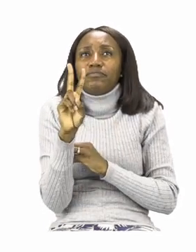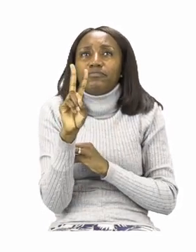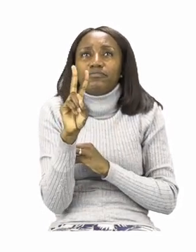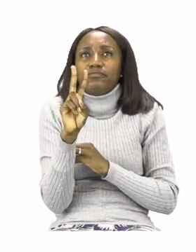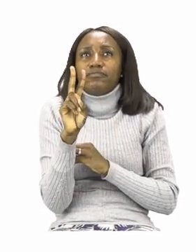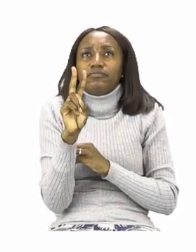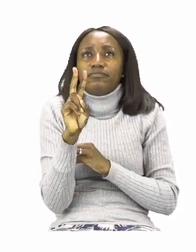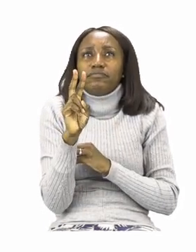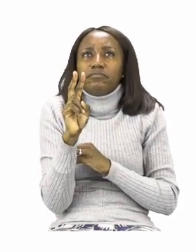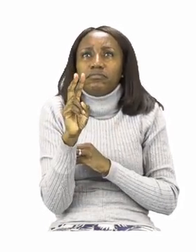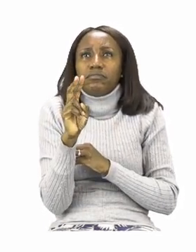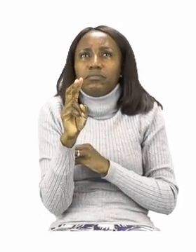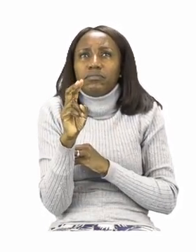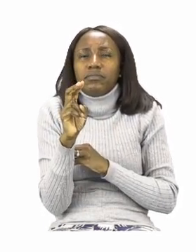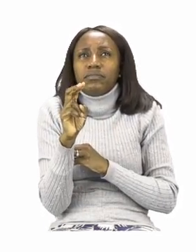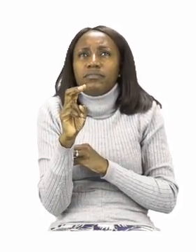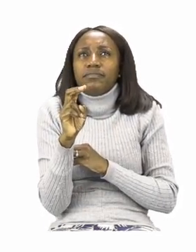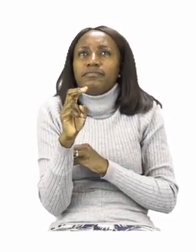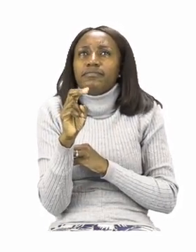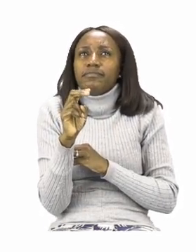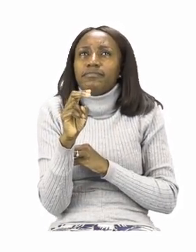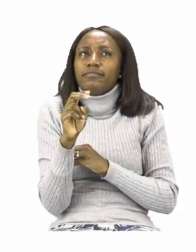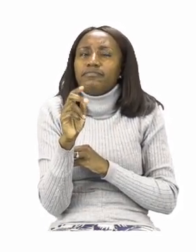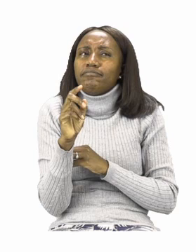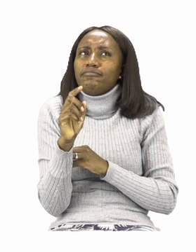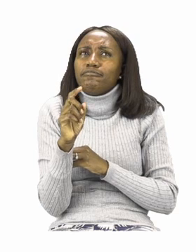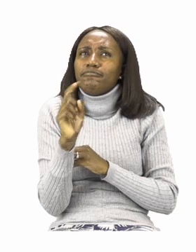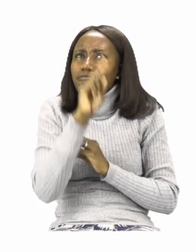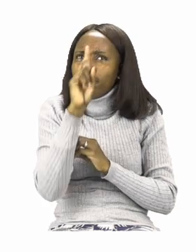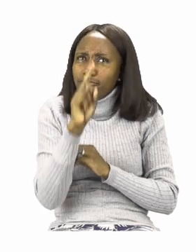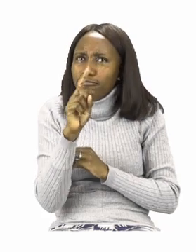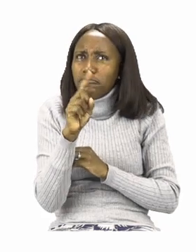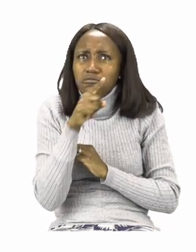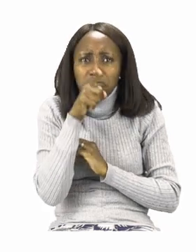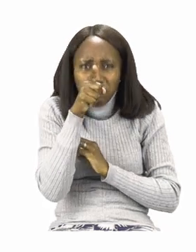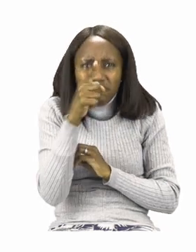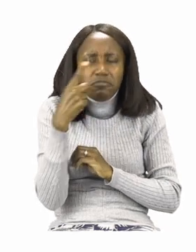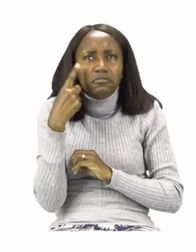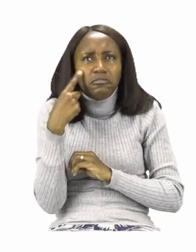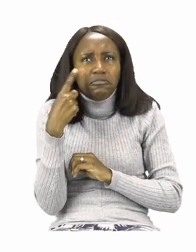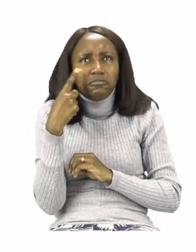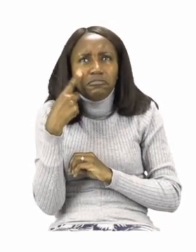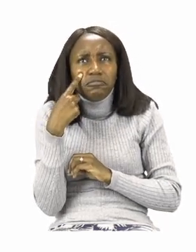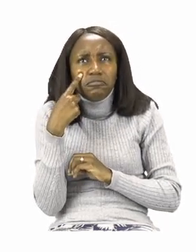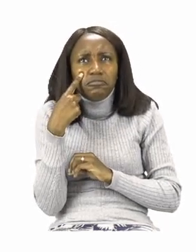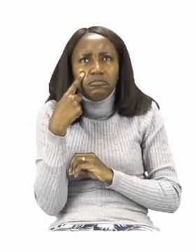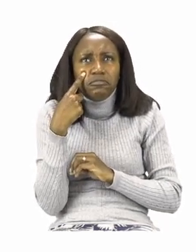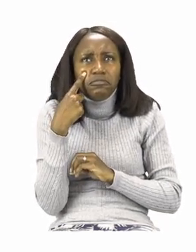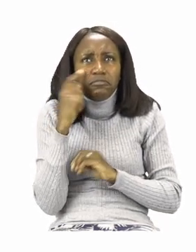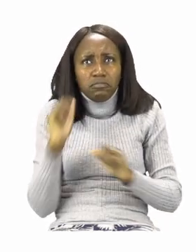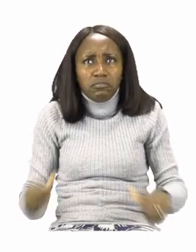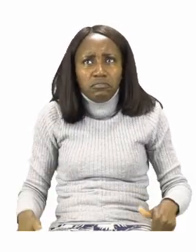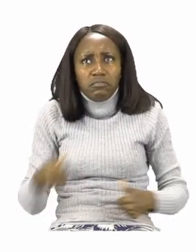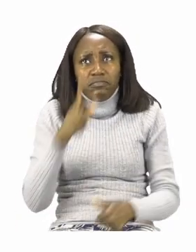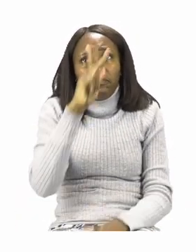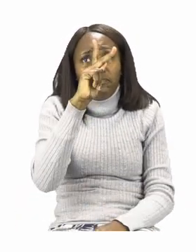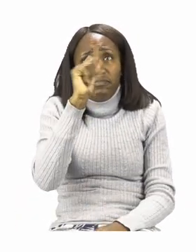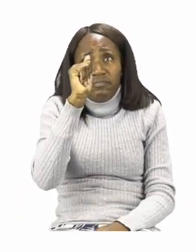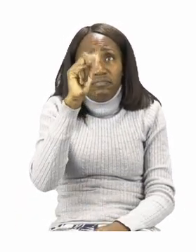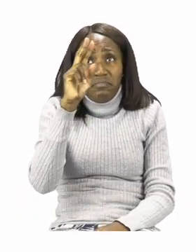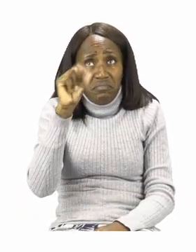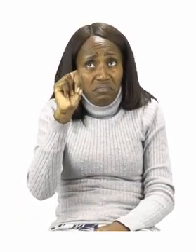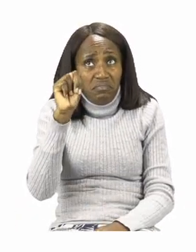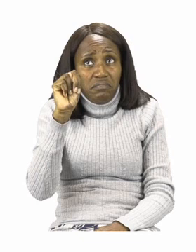2. Number 2 says, have you seen Cain? I